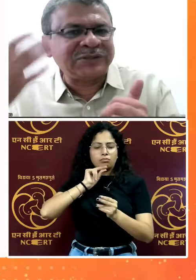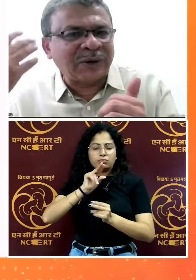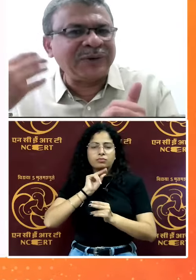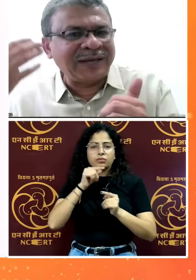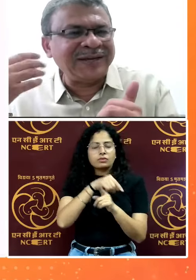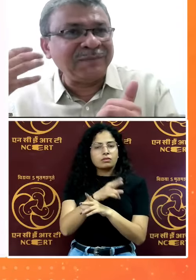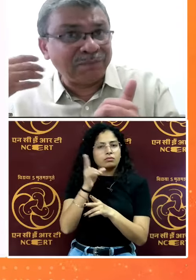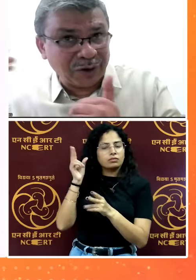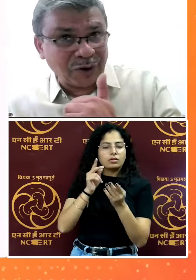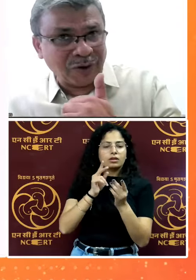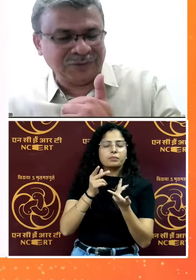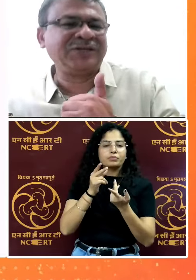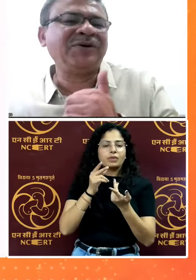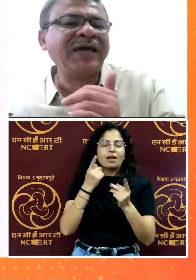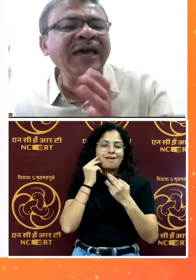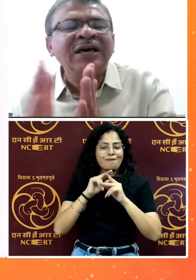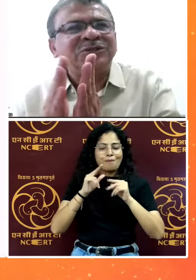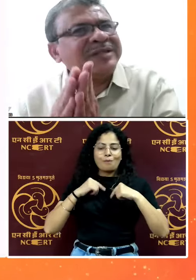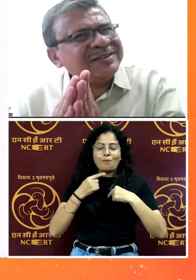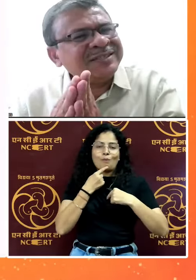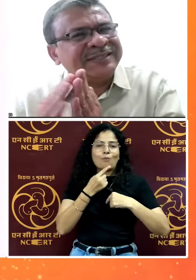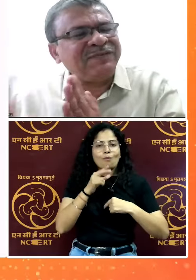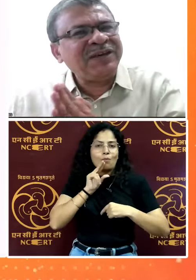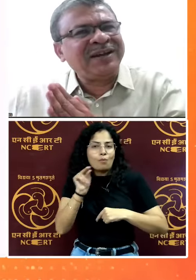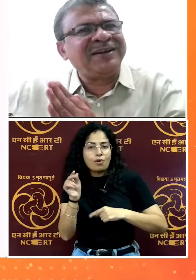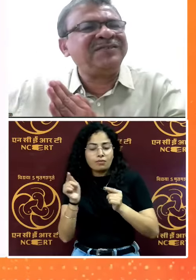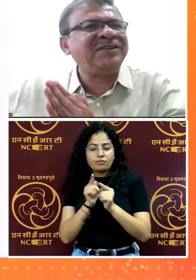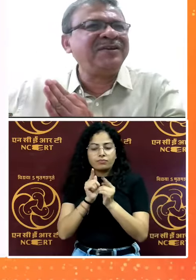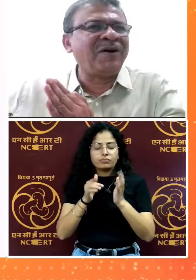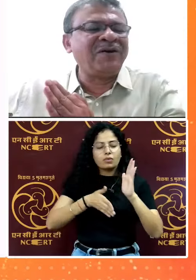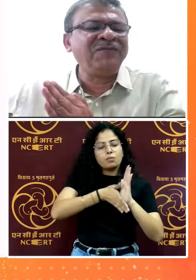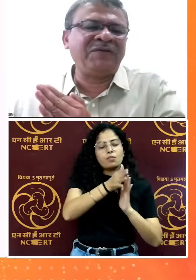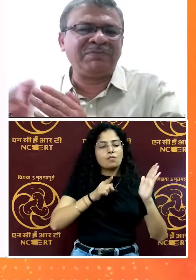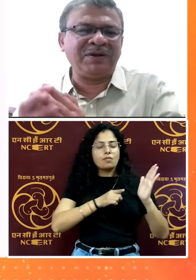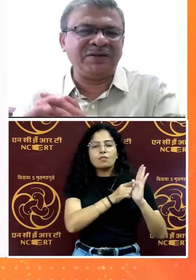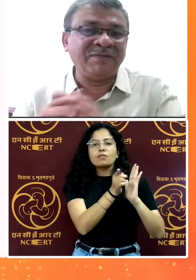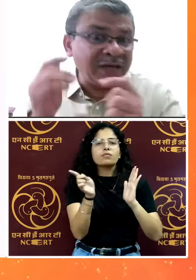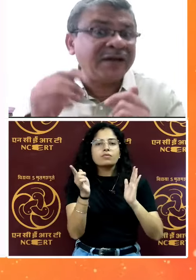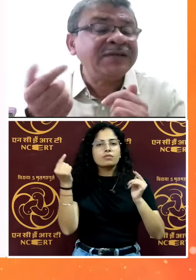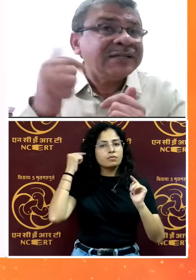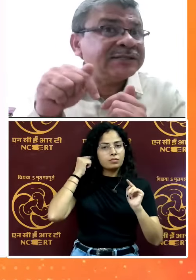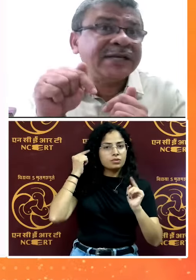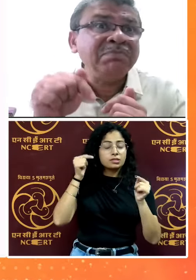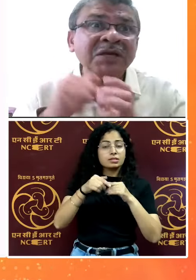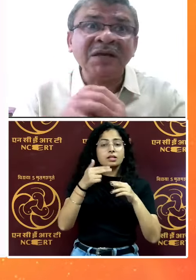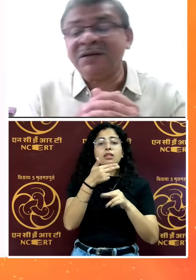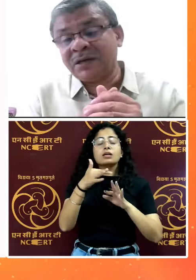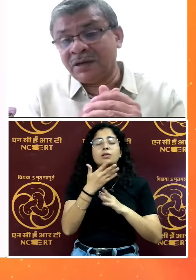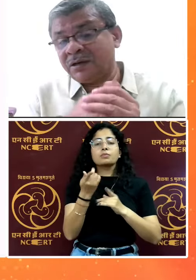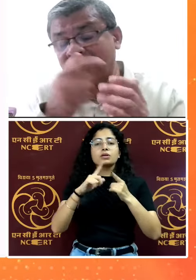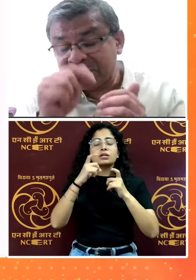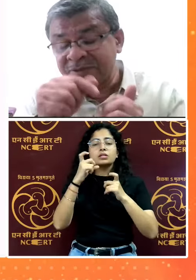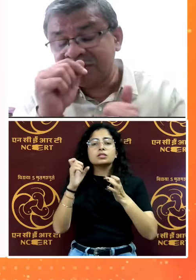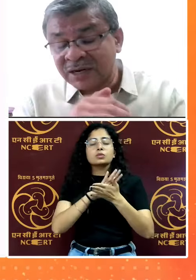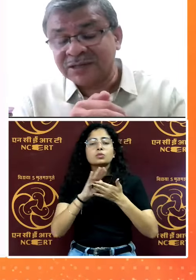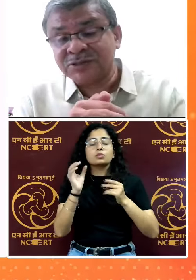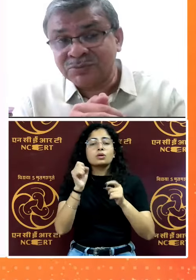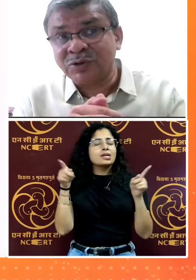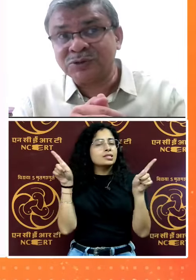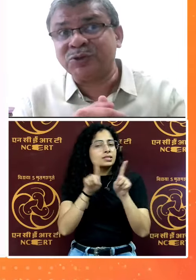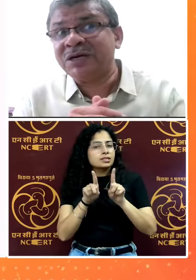own sound getting prolonged. Yes. Okay, so that is a severe condition of reverberation. Whereas the same thing happens